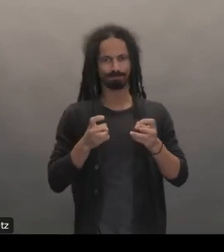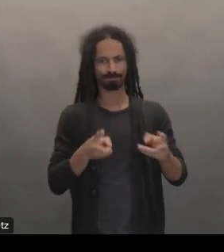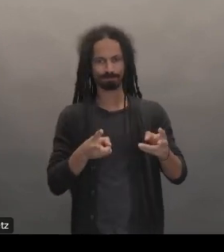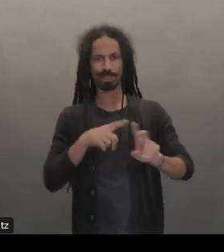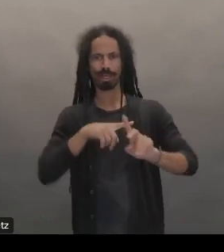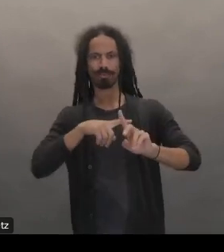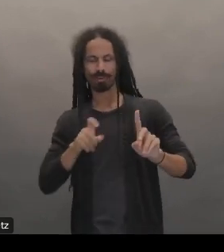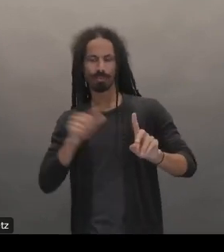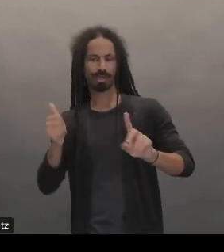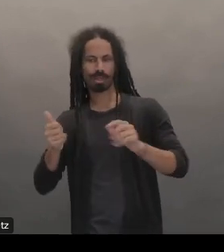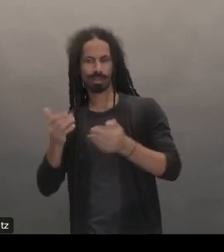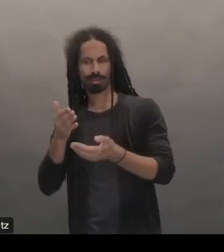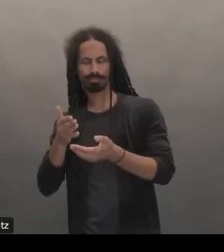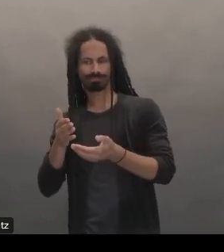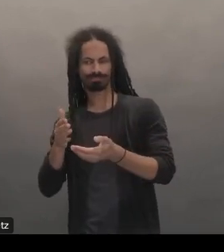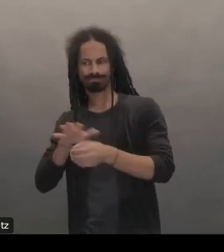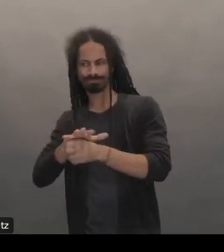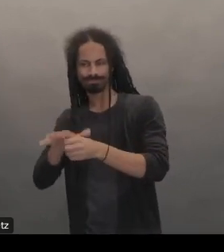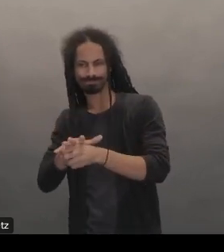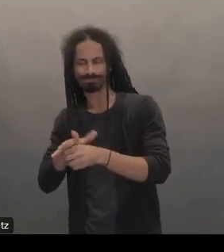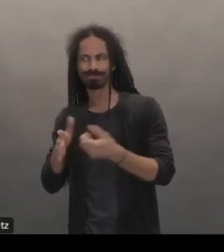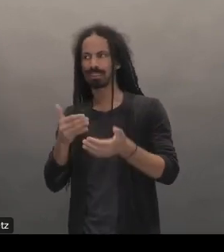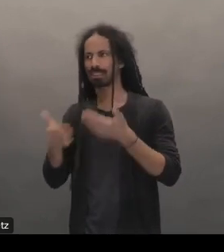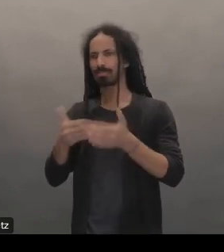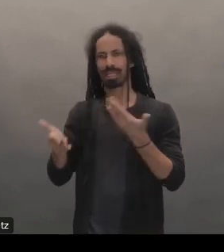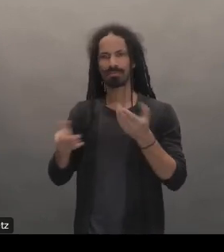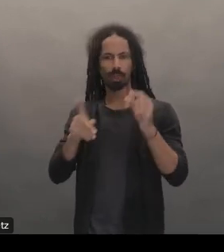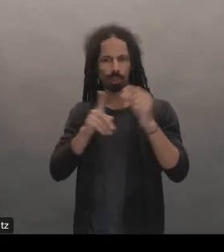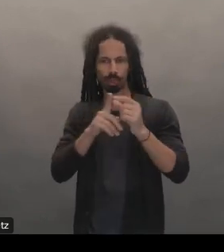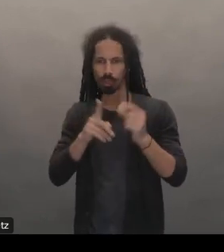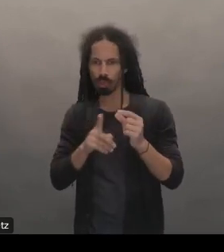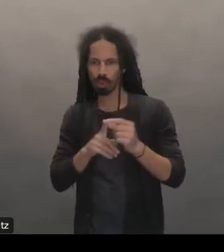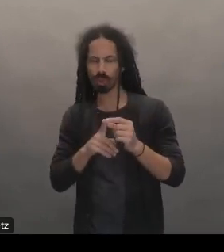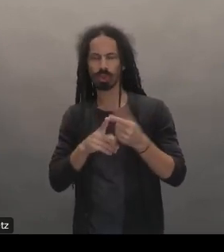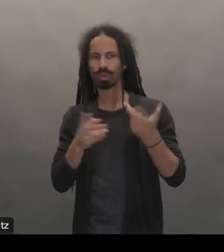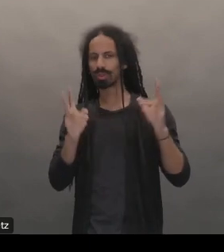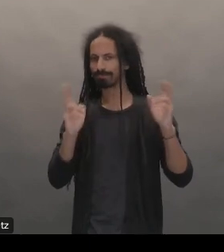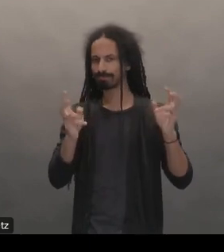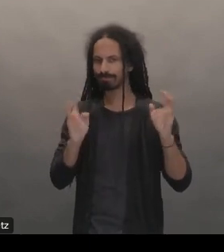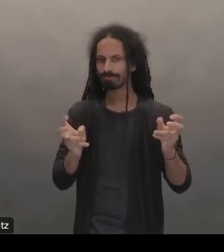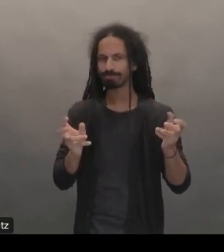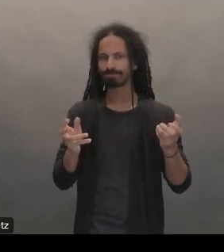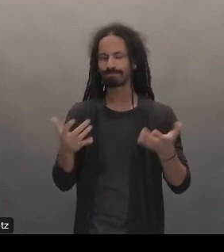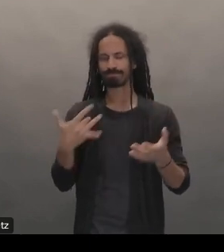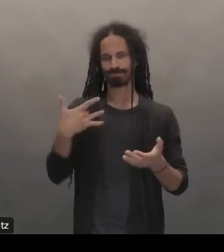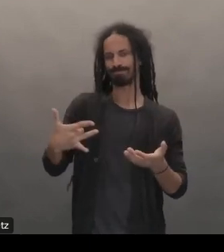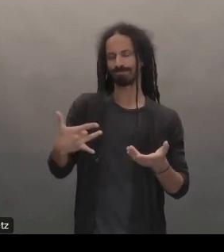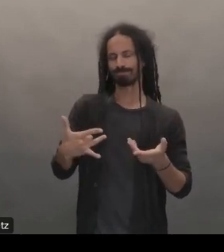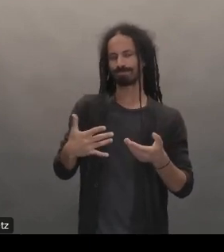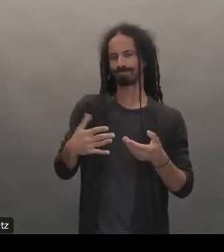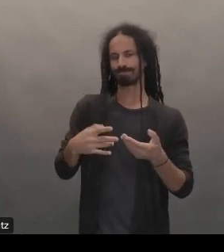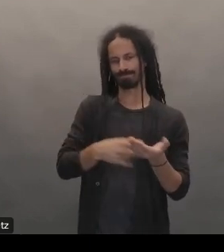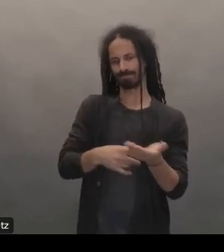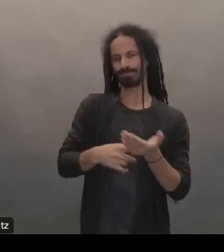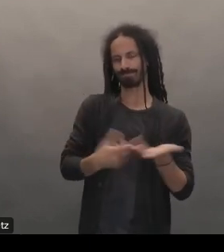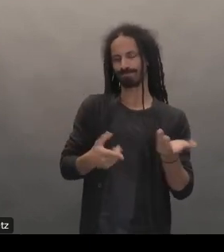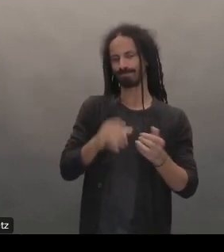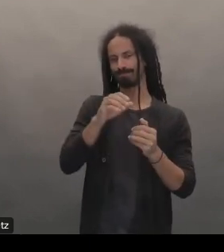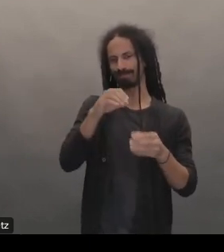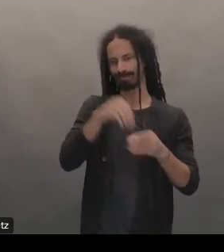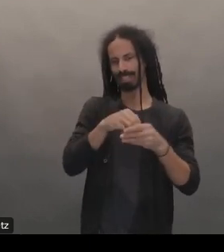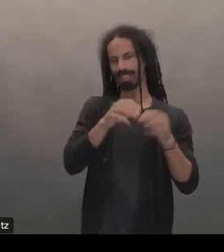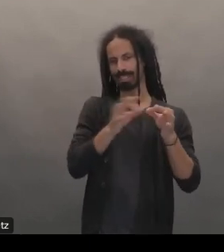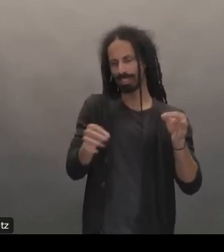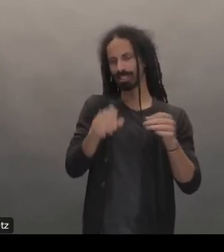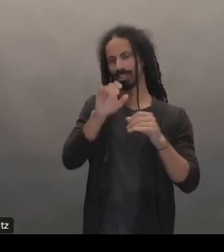the exact words or ideas from a source, right, which is what we talk about all the time when we are talking about in-text citations and